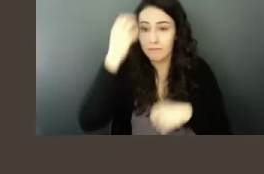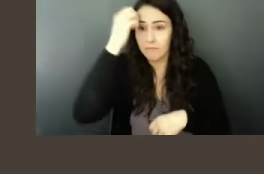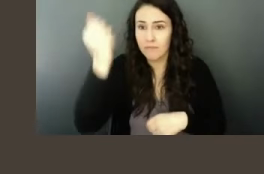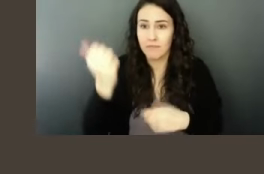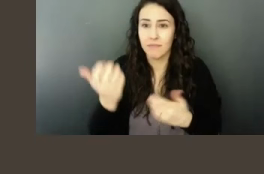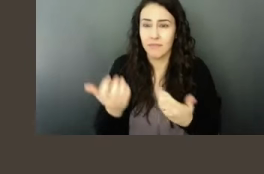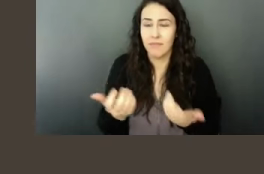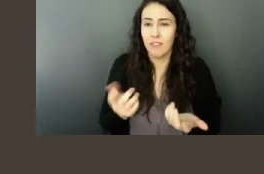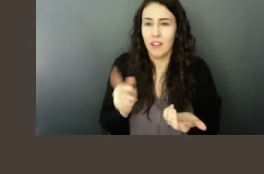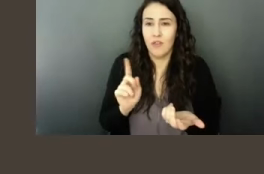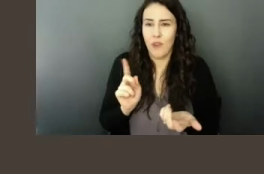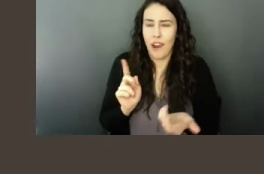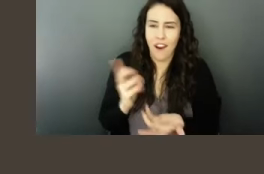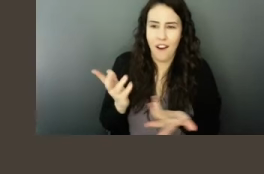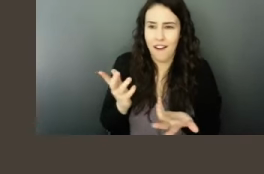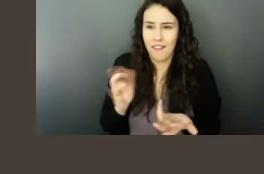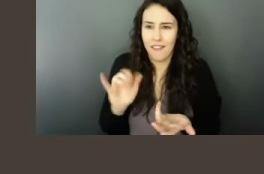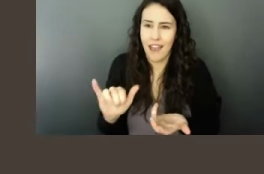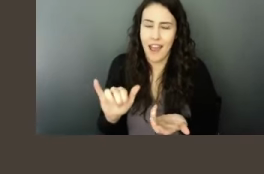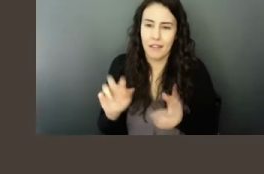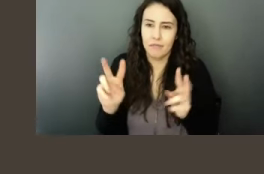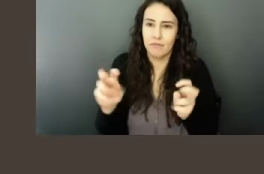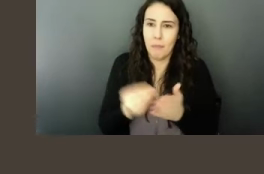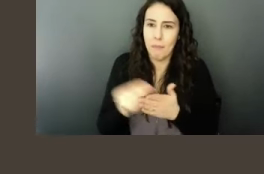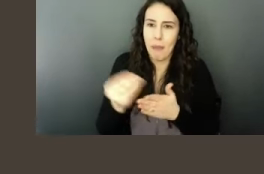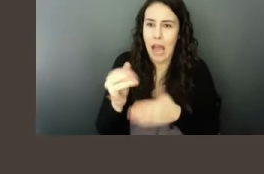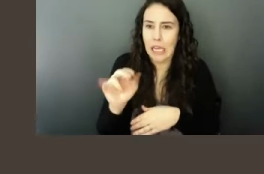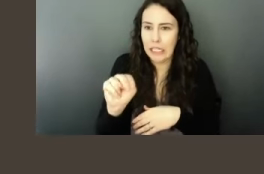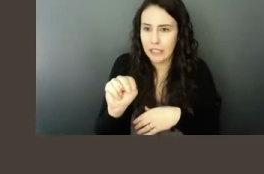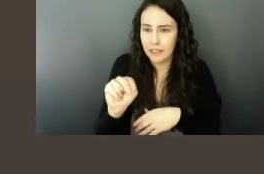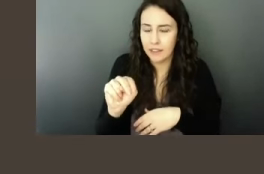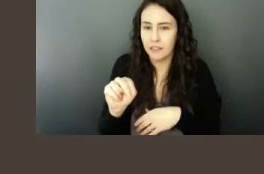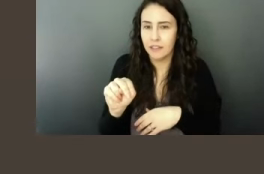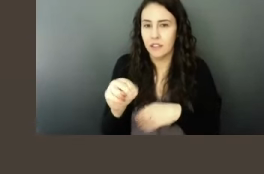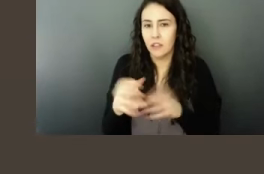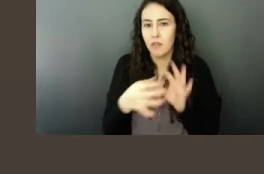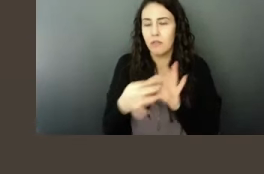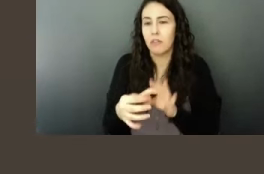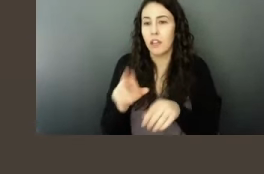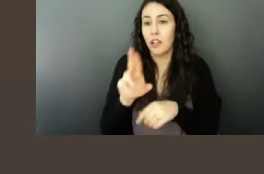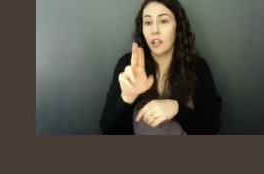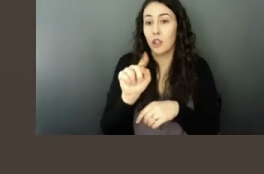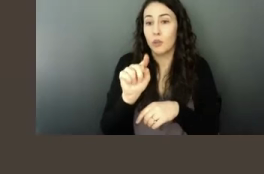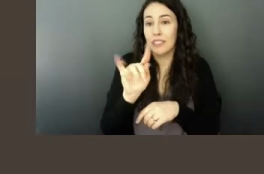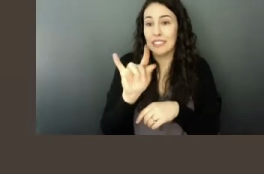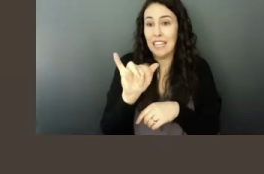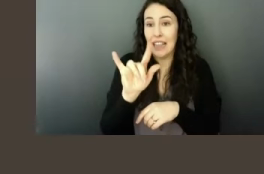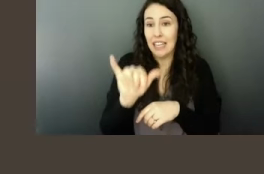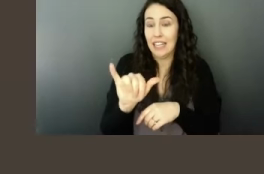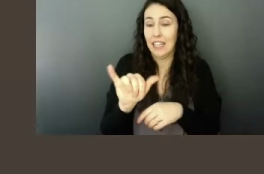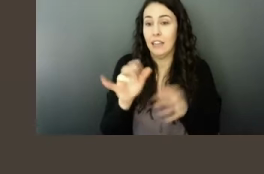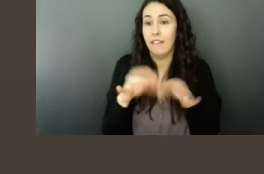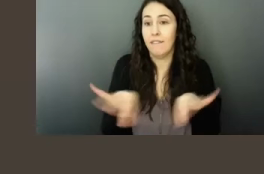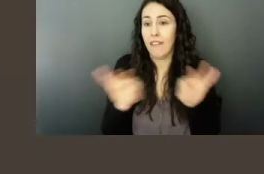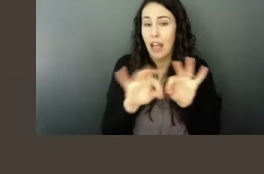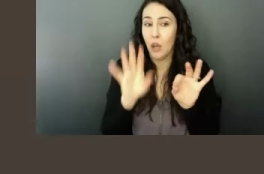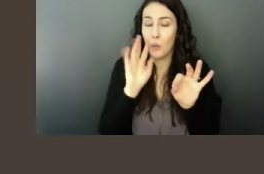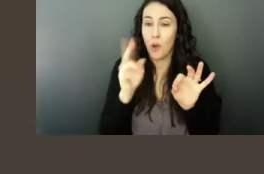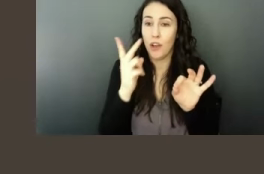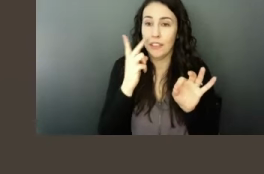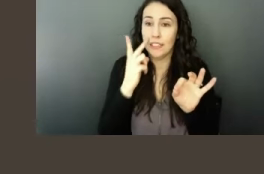as a student? And so the students, in terms of utility value, they will see the purpose of the assignment as, I'm going to earn the